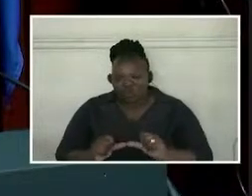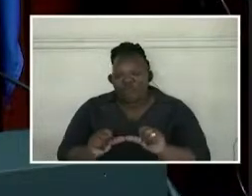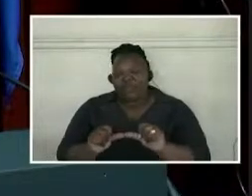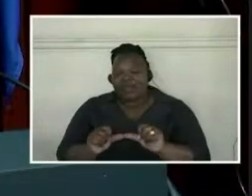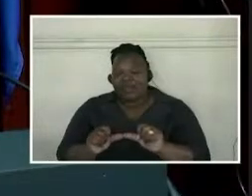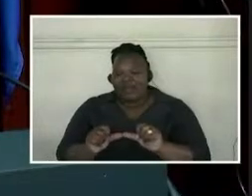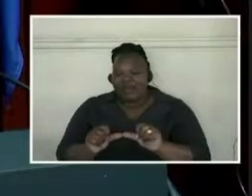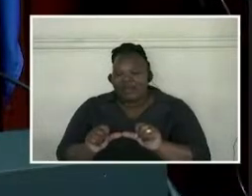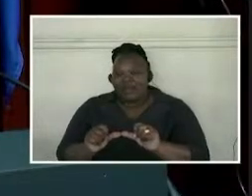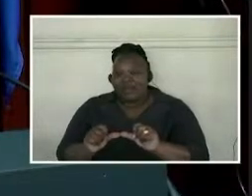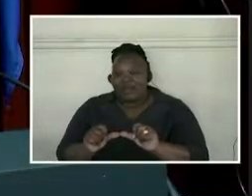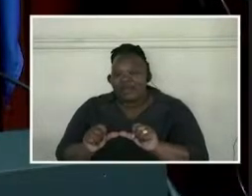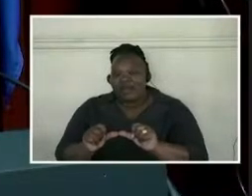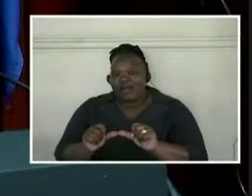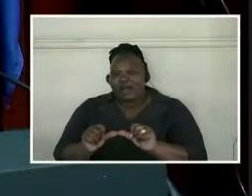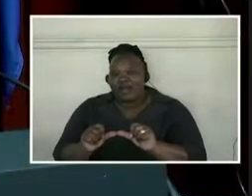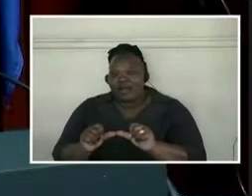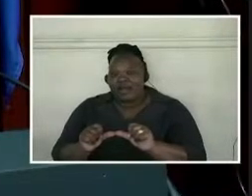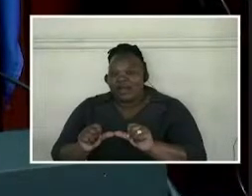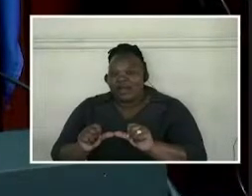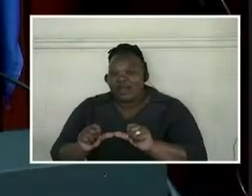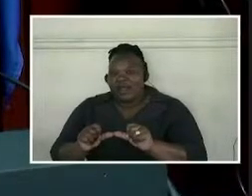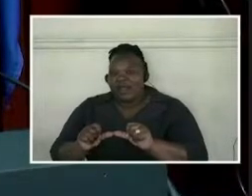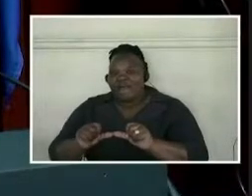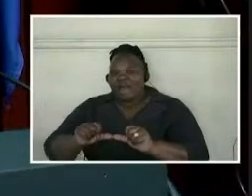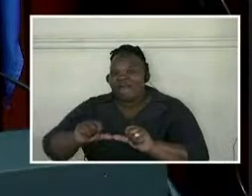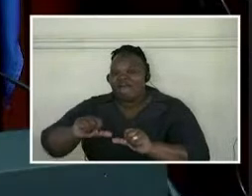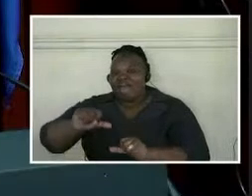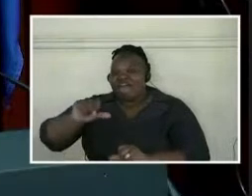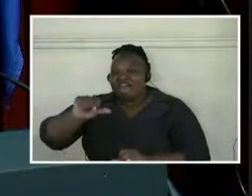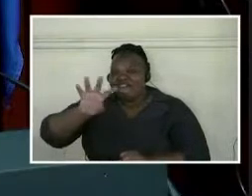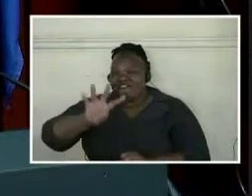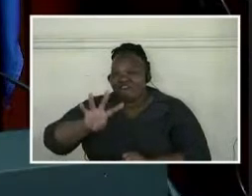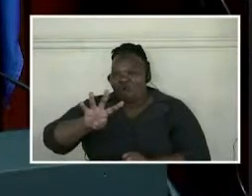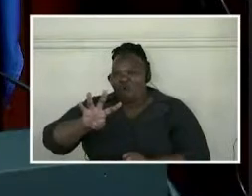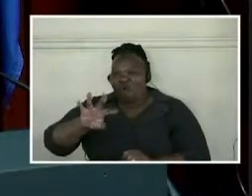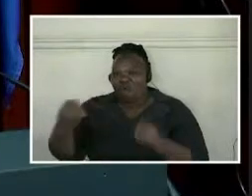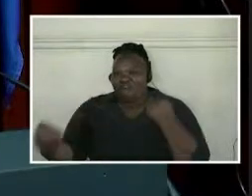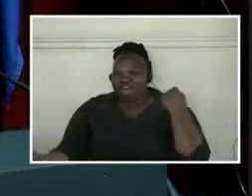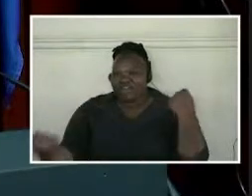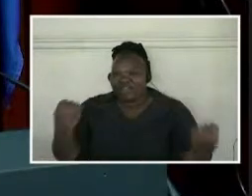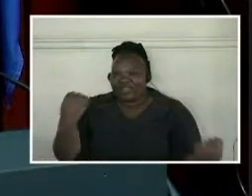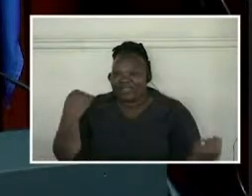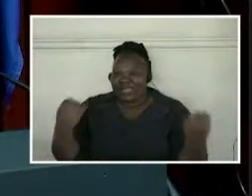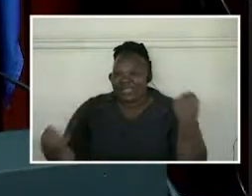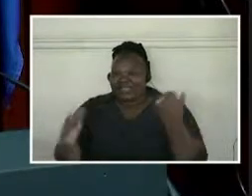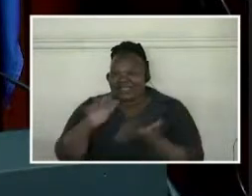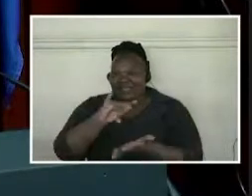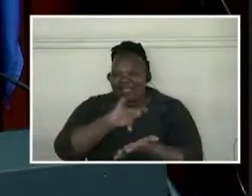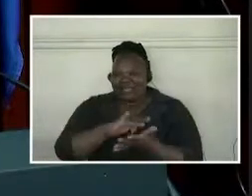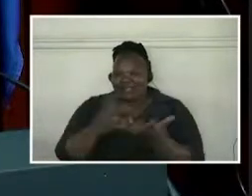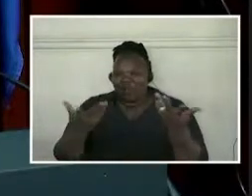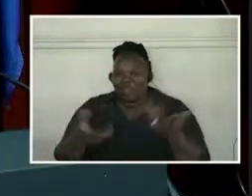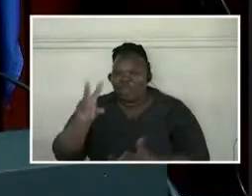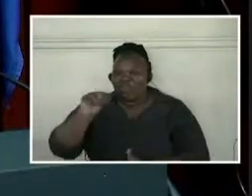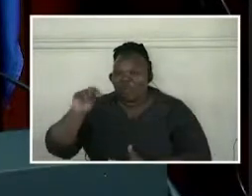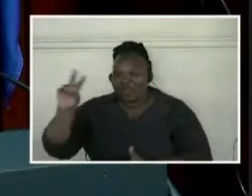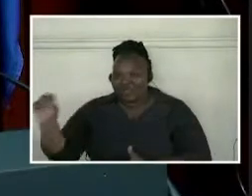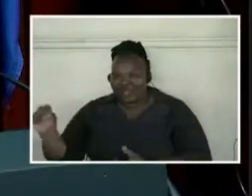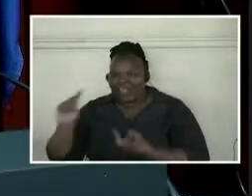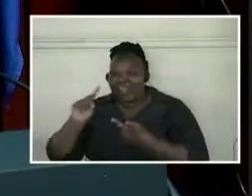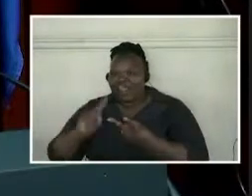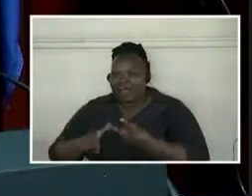the next phase of the four fitness centers being built in newcastle um